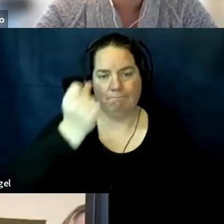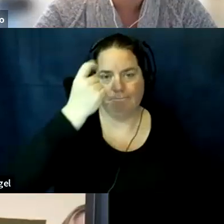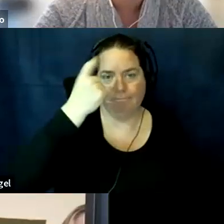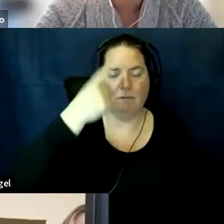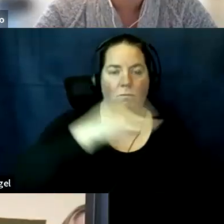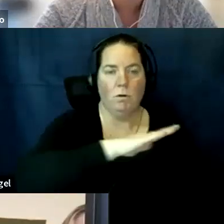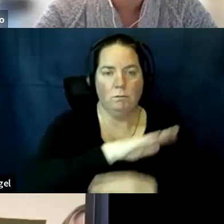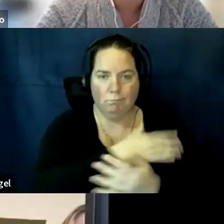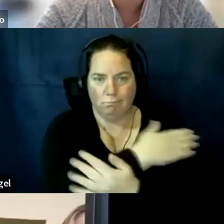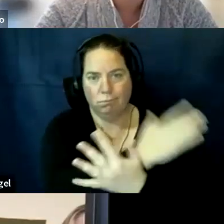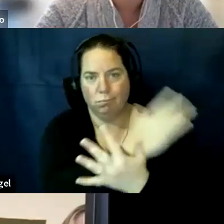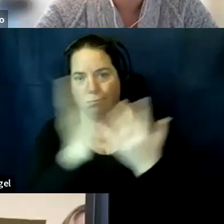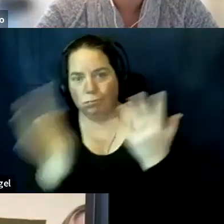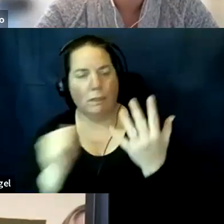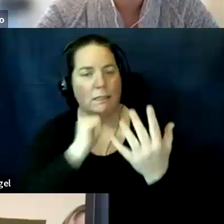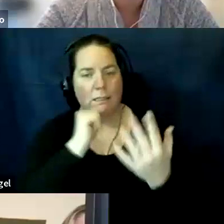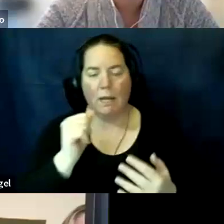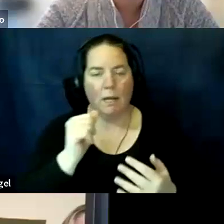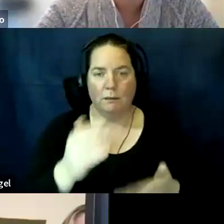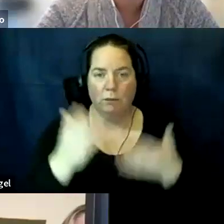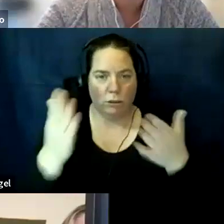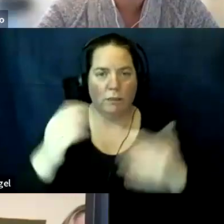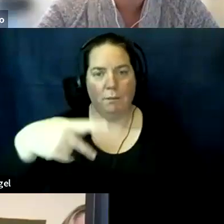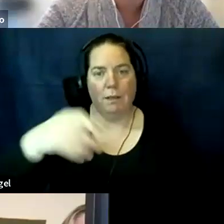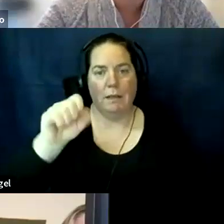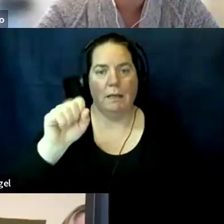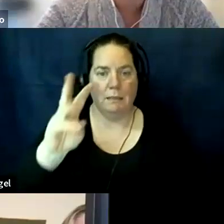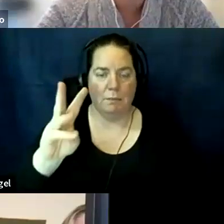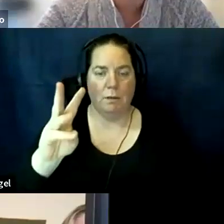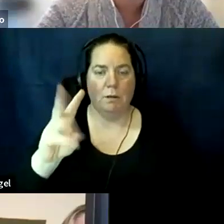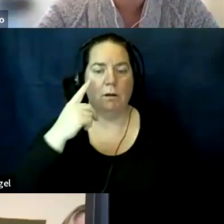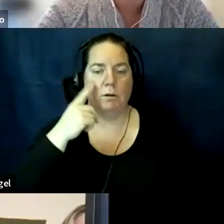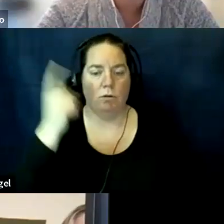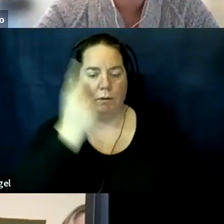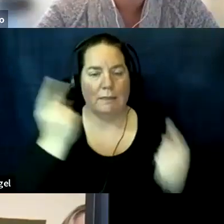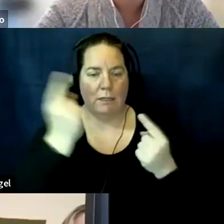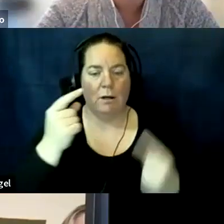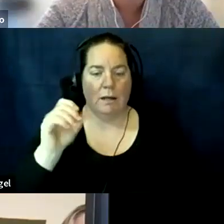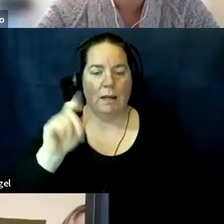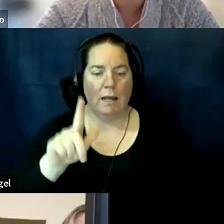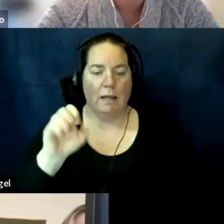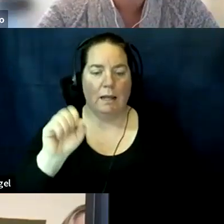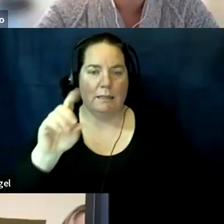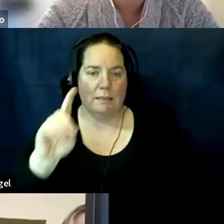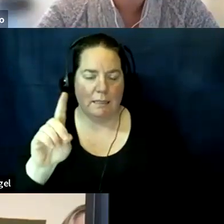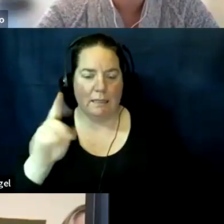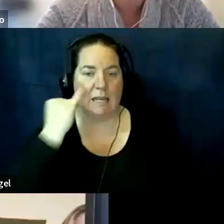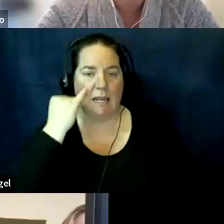domains does not suggest that PSW to consider SLD even if functional skills are